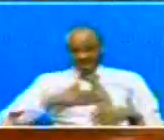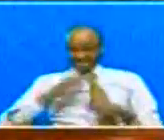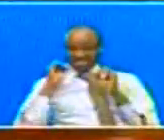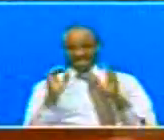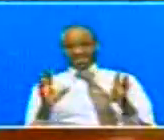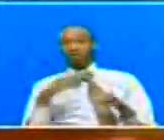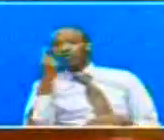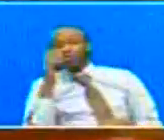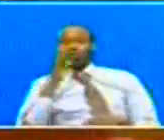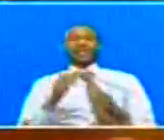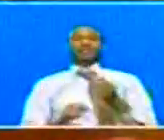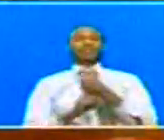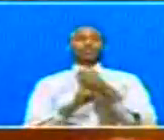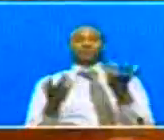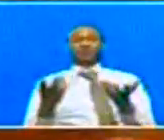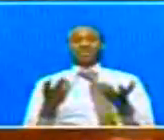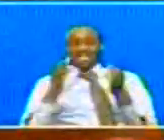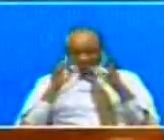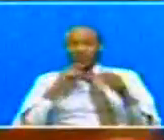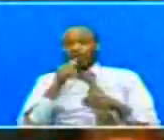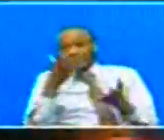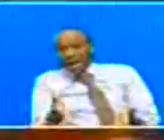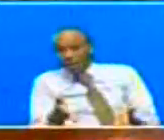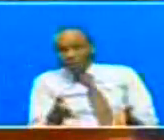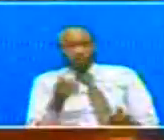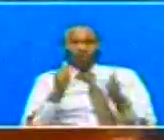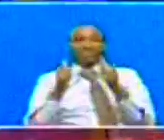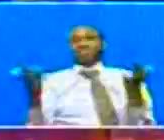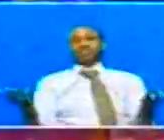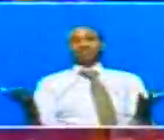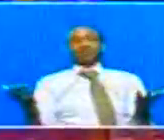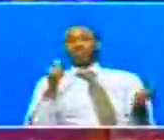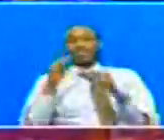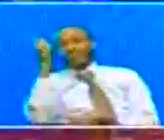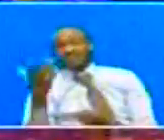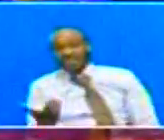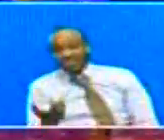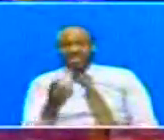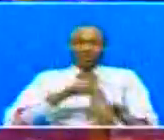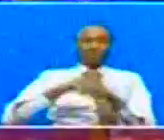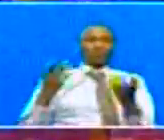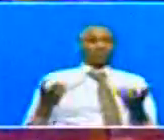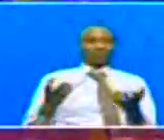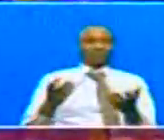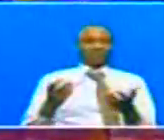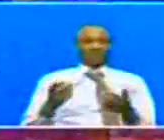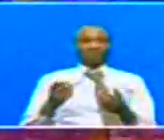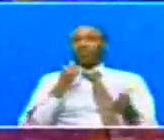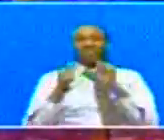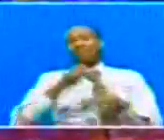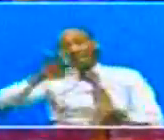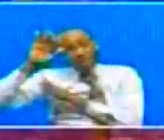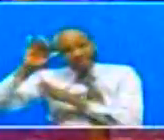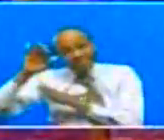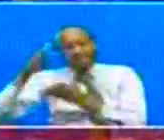then who? Right, Tony? Absolutely. If not now, which generation? Which president? When? When will it be now? The moment. Which parliament? Is